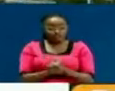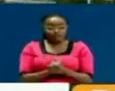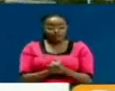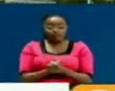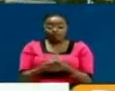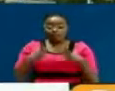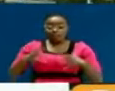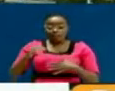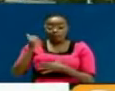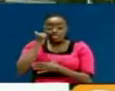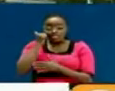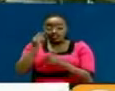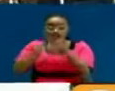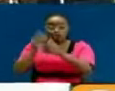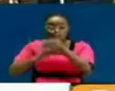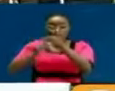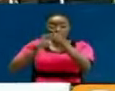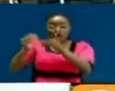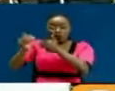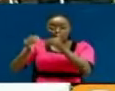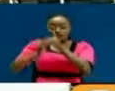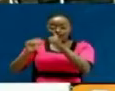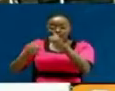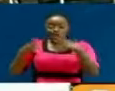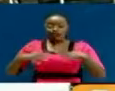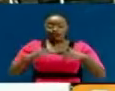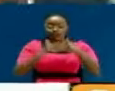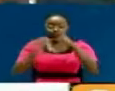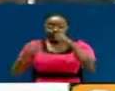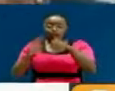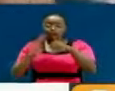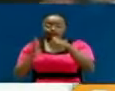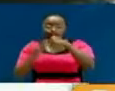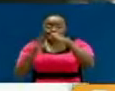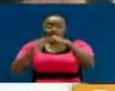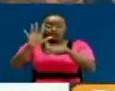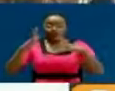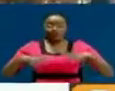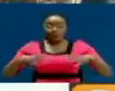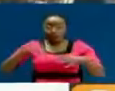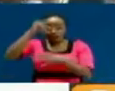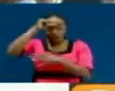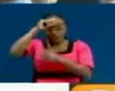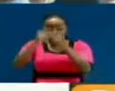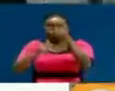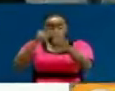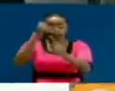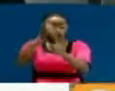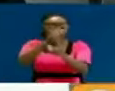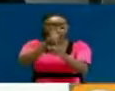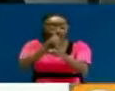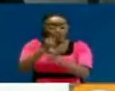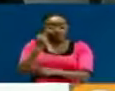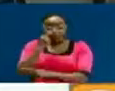as the caseload shot up, inching closer to the 9,000 mark at 8,975, the government continues to advocate